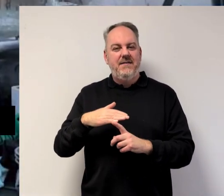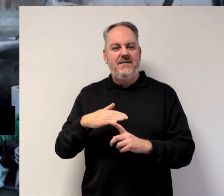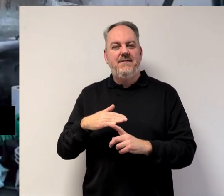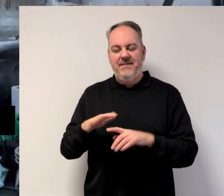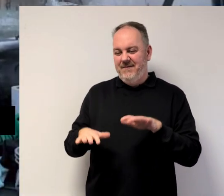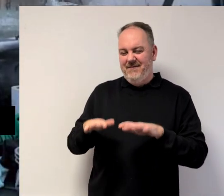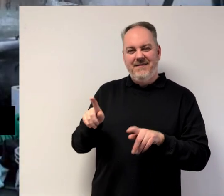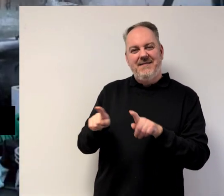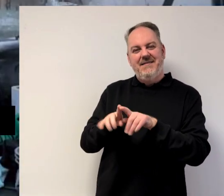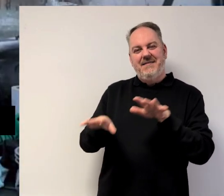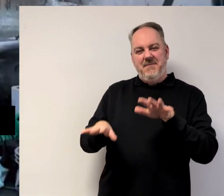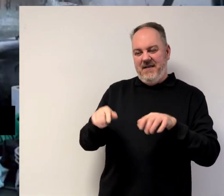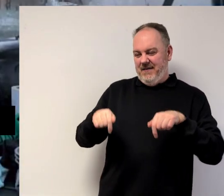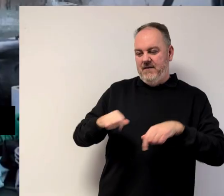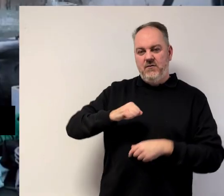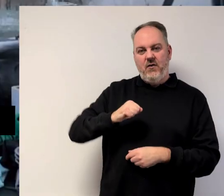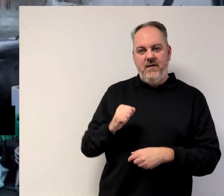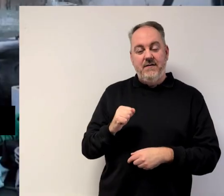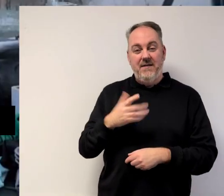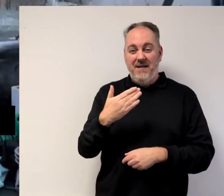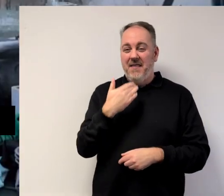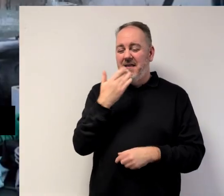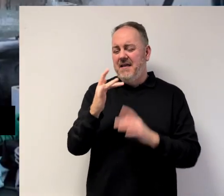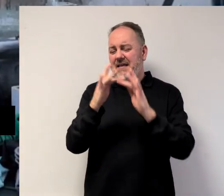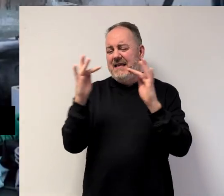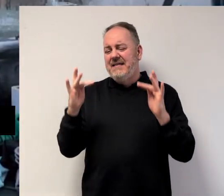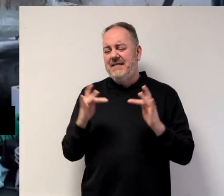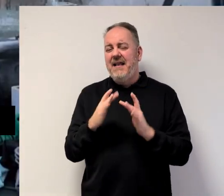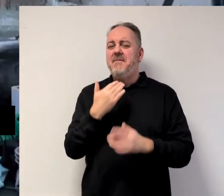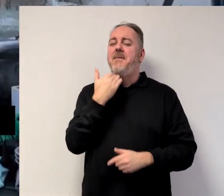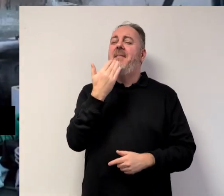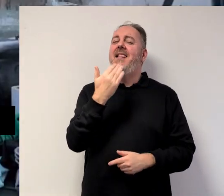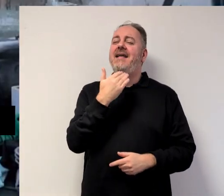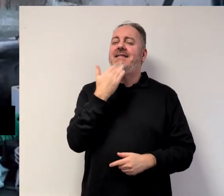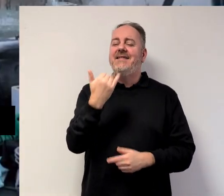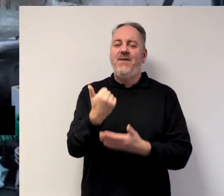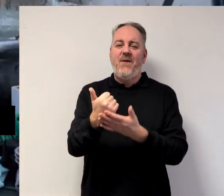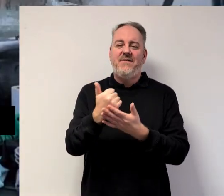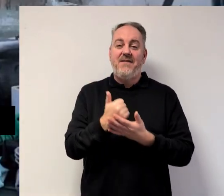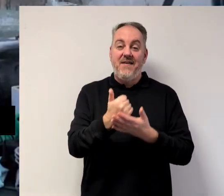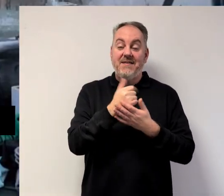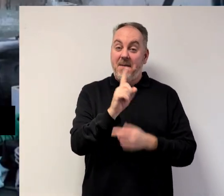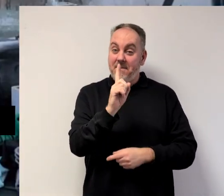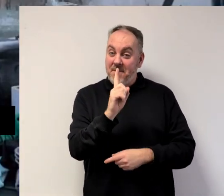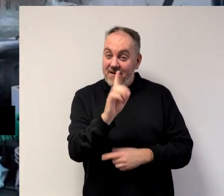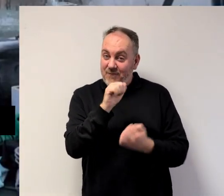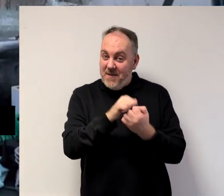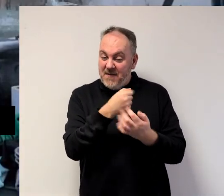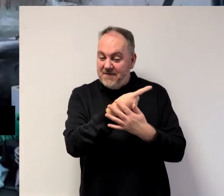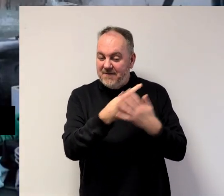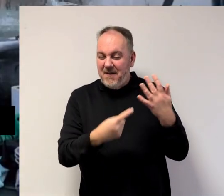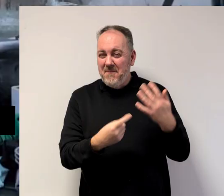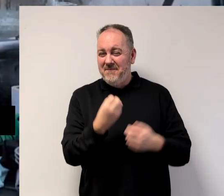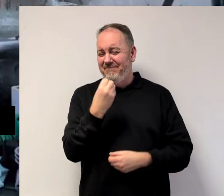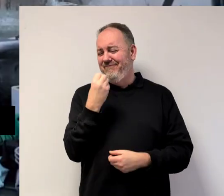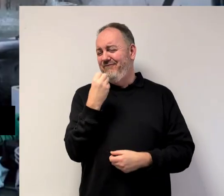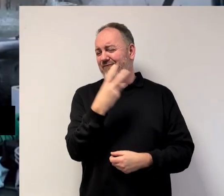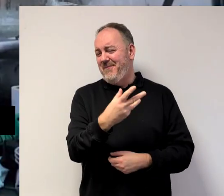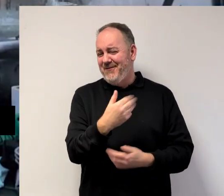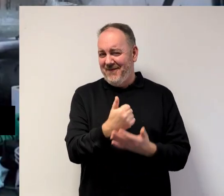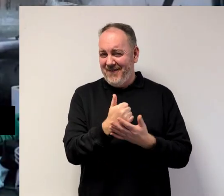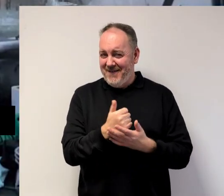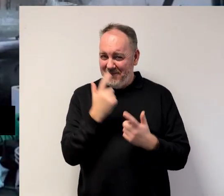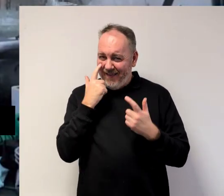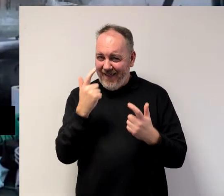internet's full of good advice, but it's full of rubbish as well. So be careful what you take off the internet. There's some